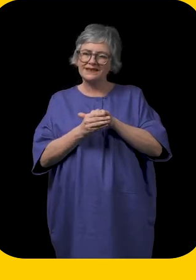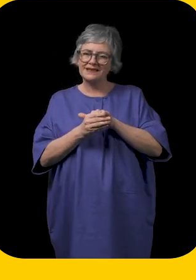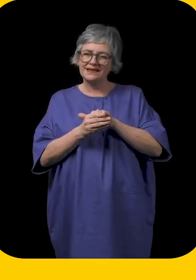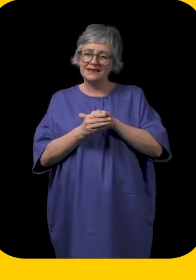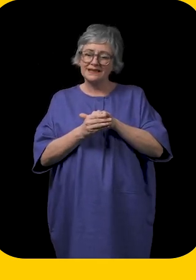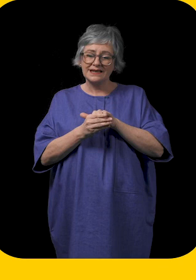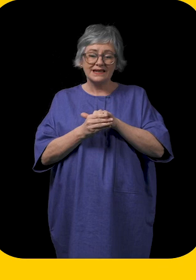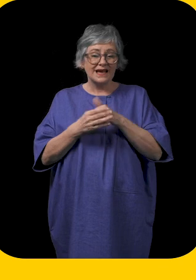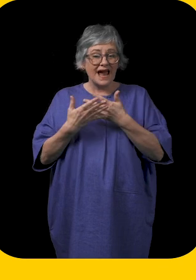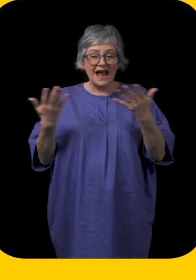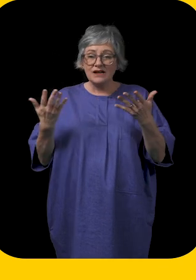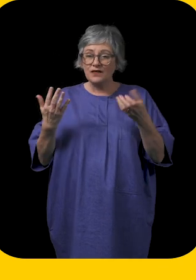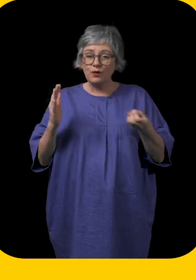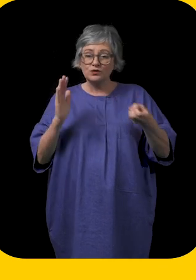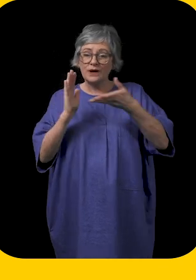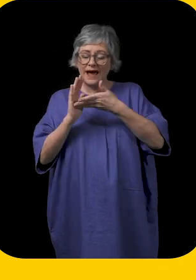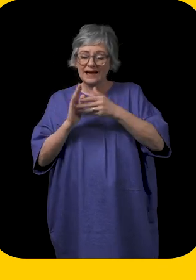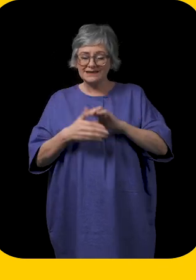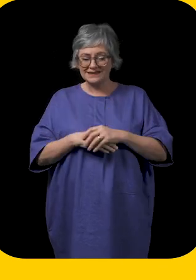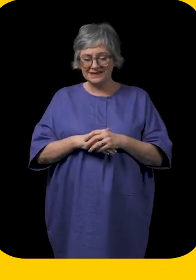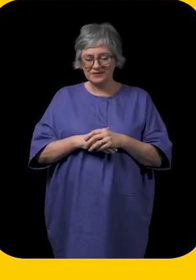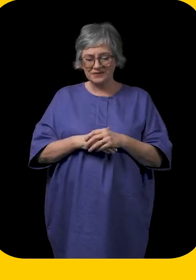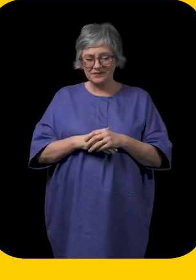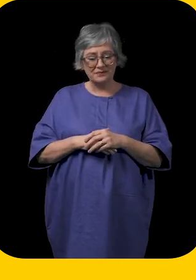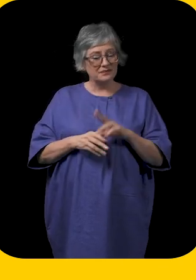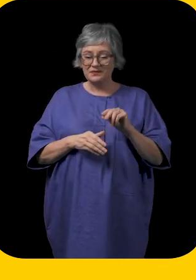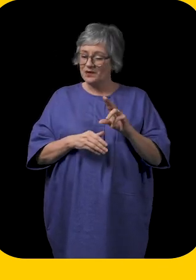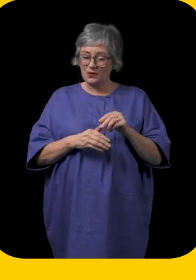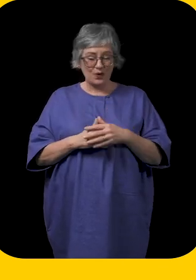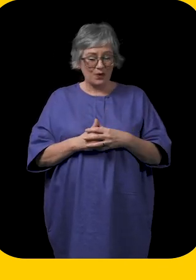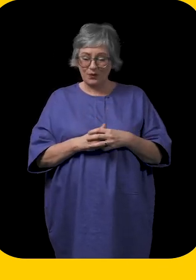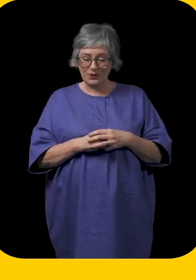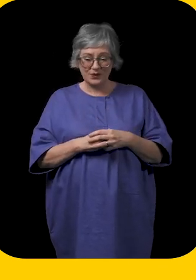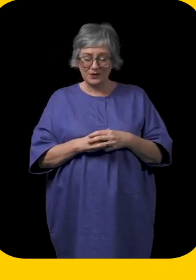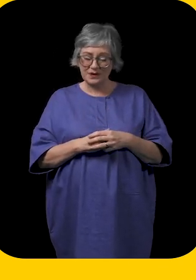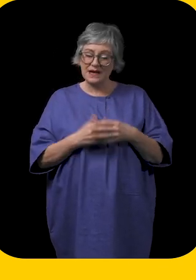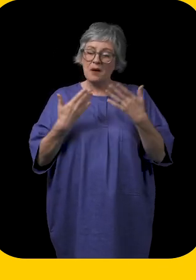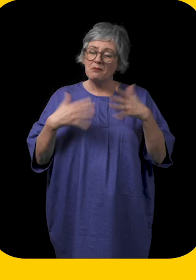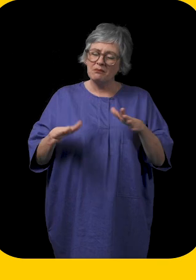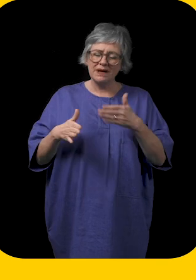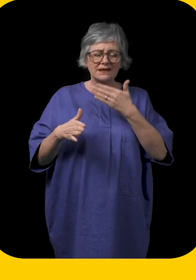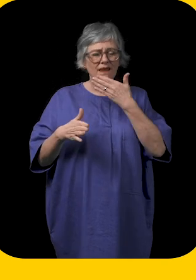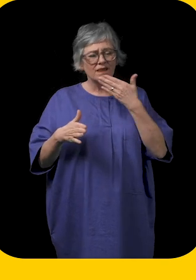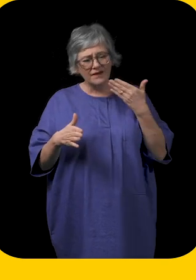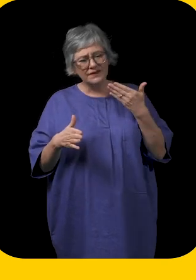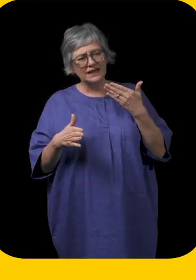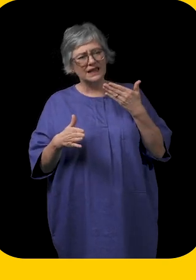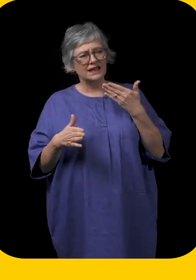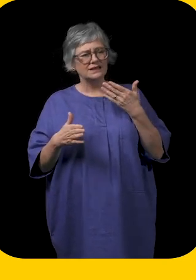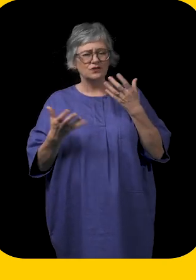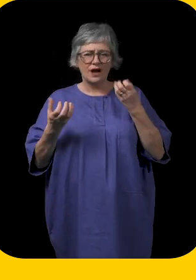time for today. So thank you, Nadine and Leila, for joining us. Is there anything last that you would like to say?